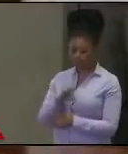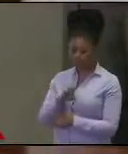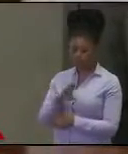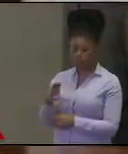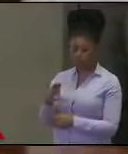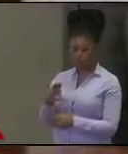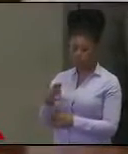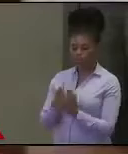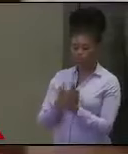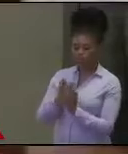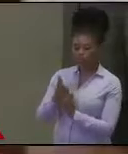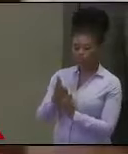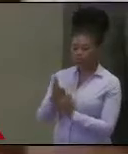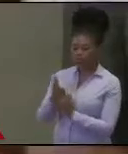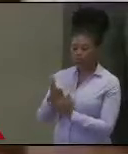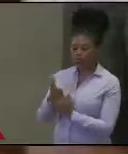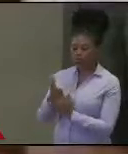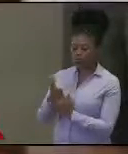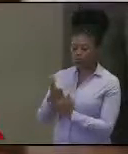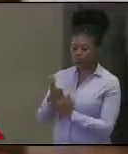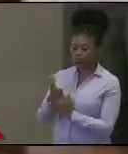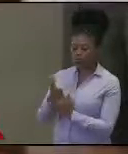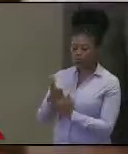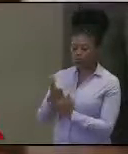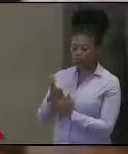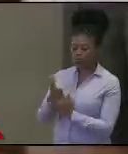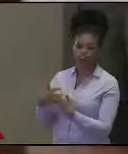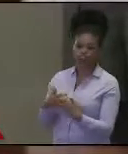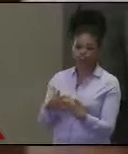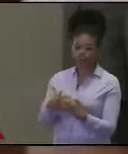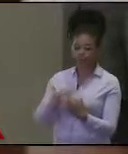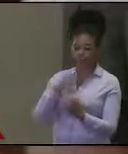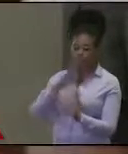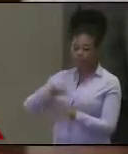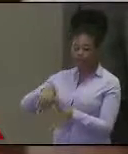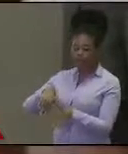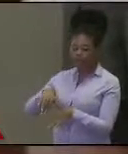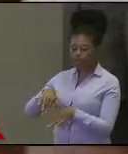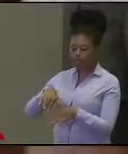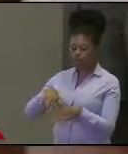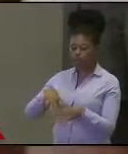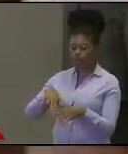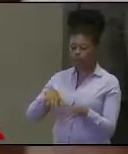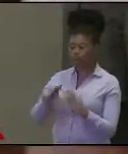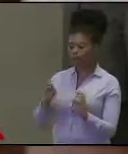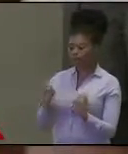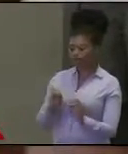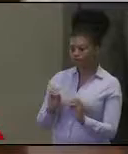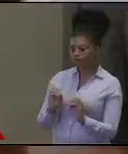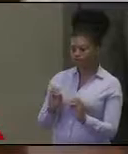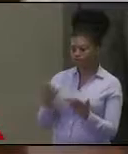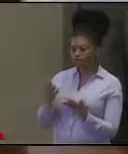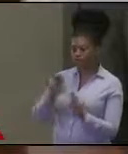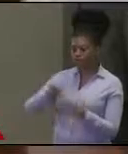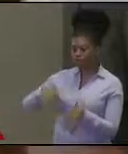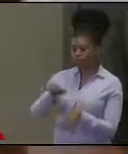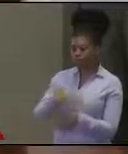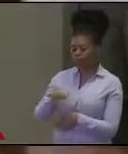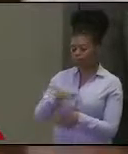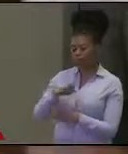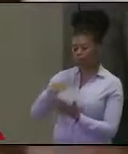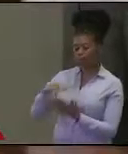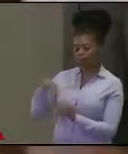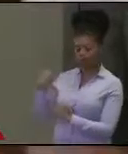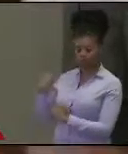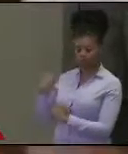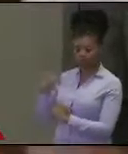Cape through collaborations and partnerships, leaving no one and no place behind.